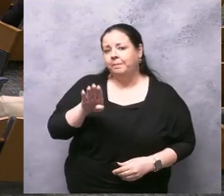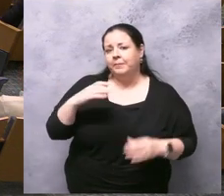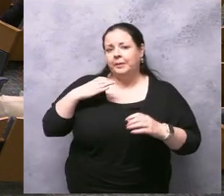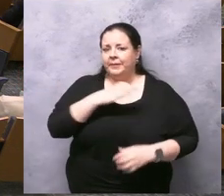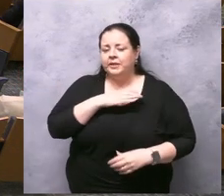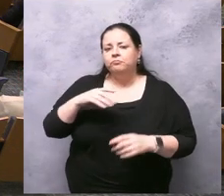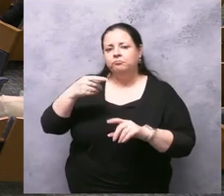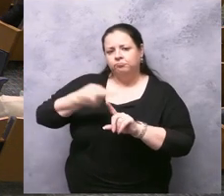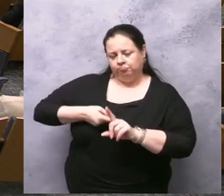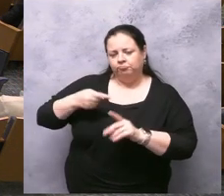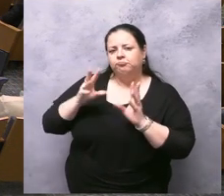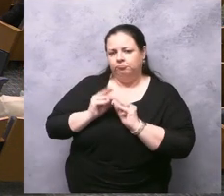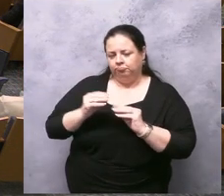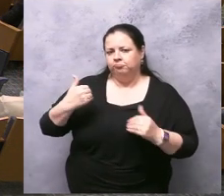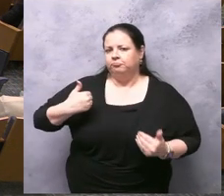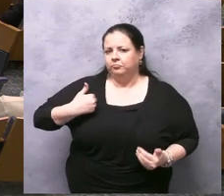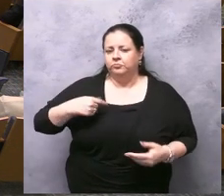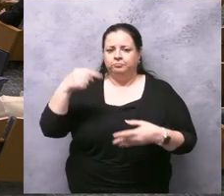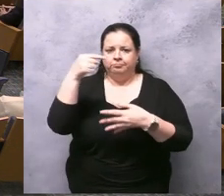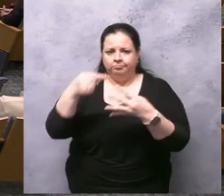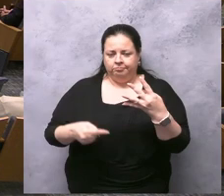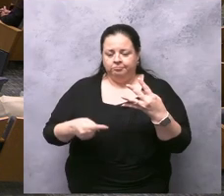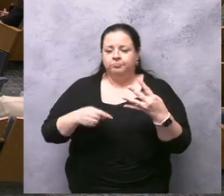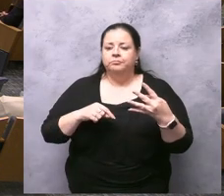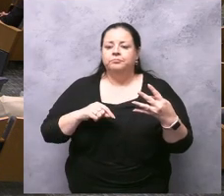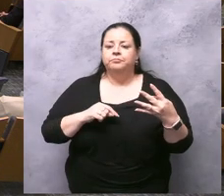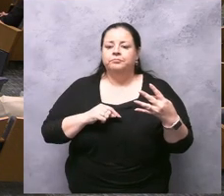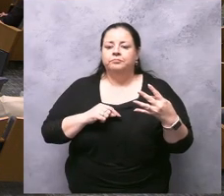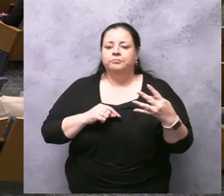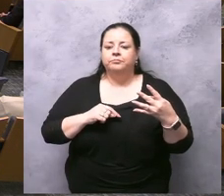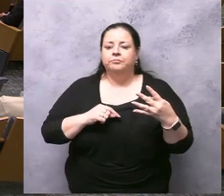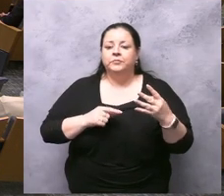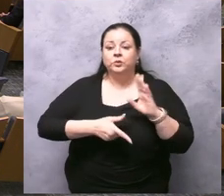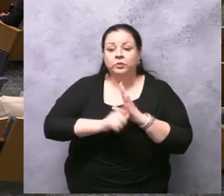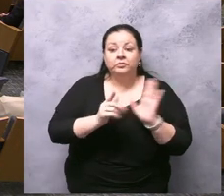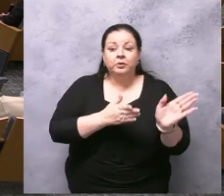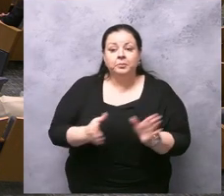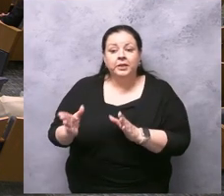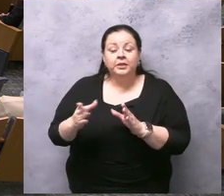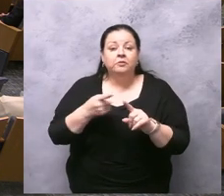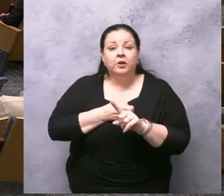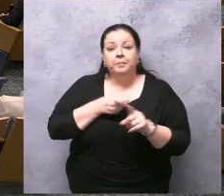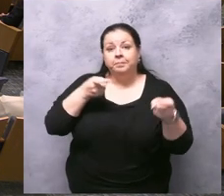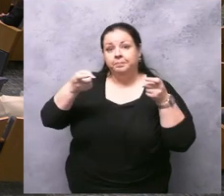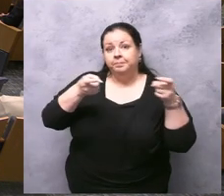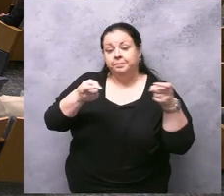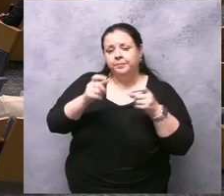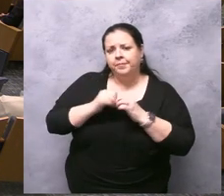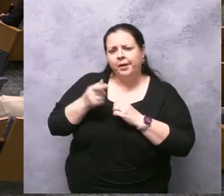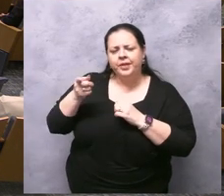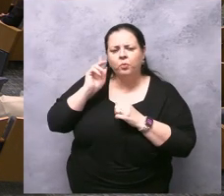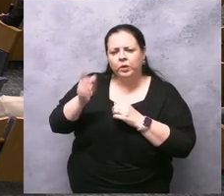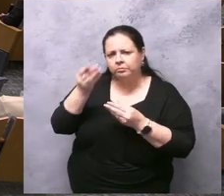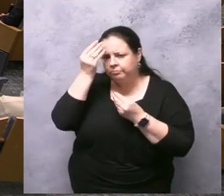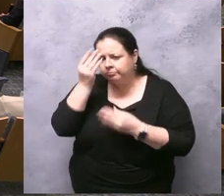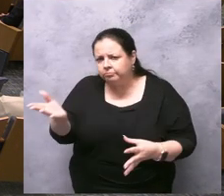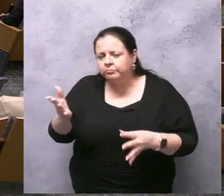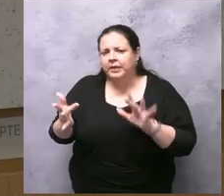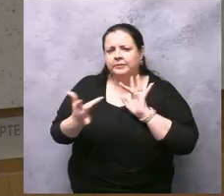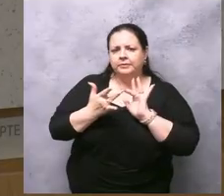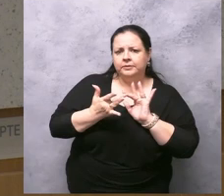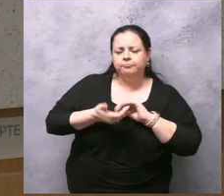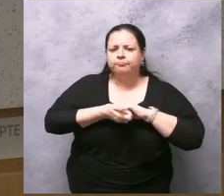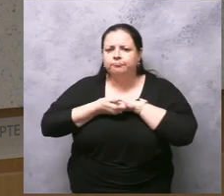month, and we discussed the following topics. We reviewed the plan from administration on how they would message to and collaborate